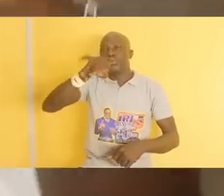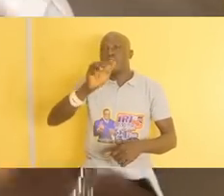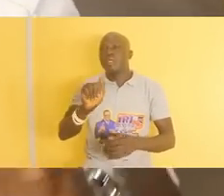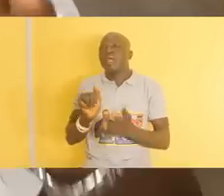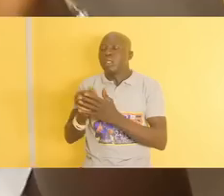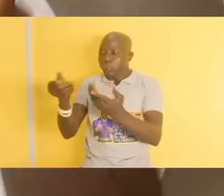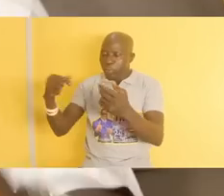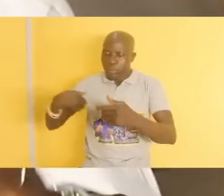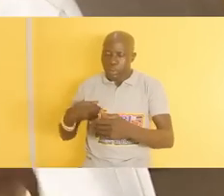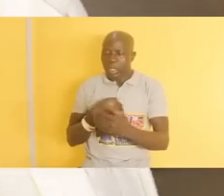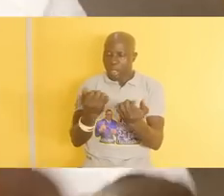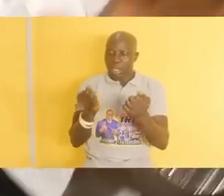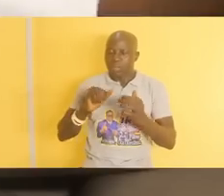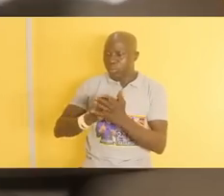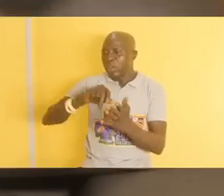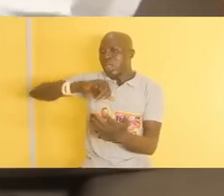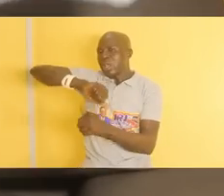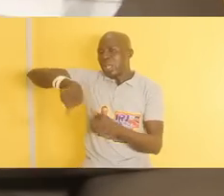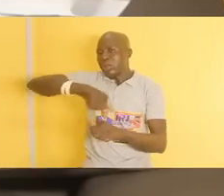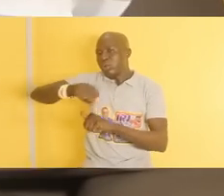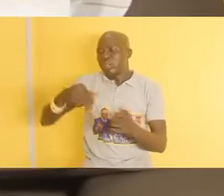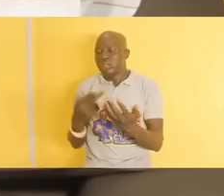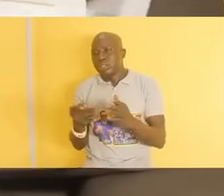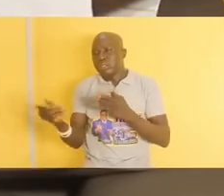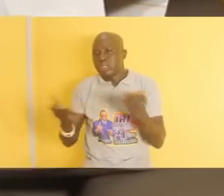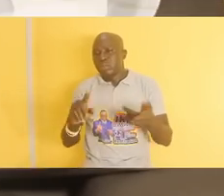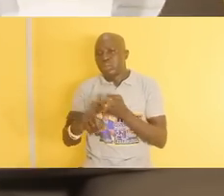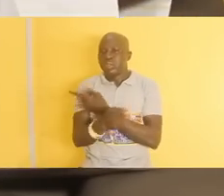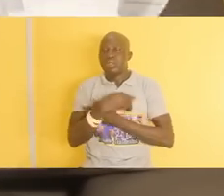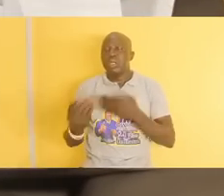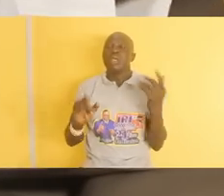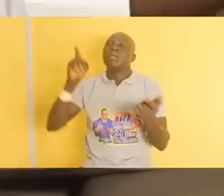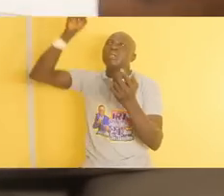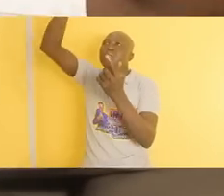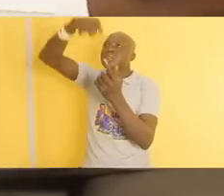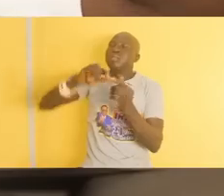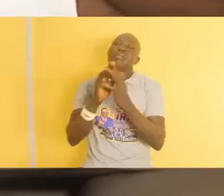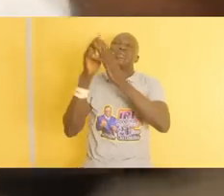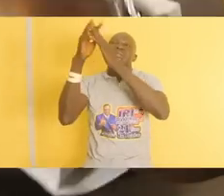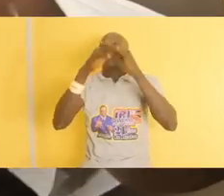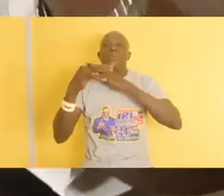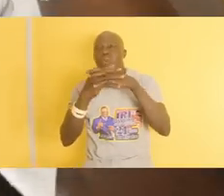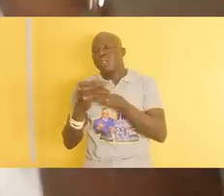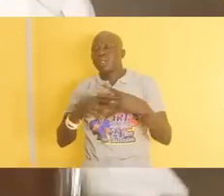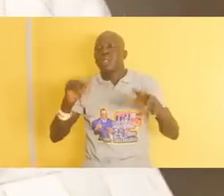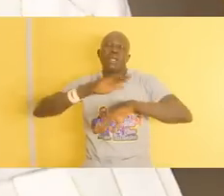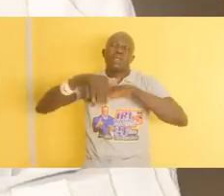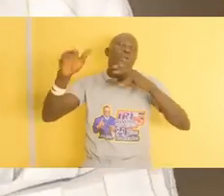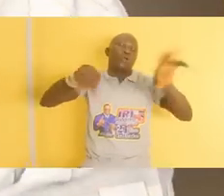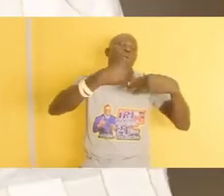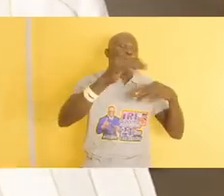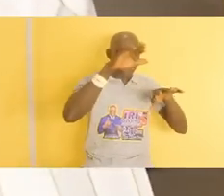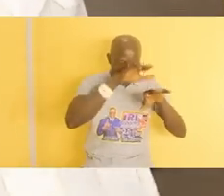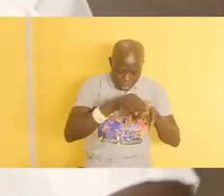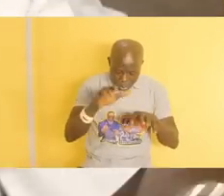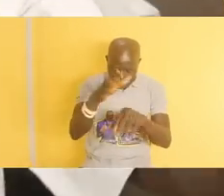Natimani anointing service. That's why we have anointing service. It's in London, long. To London. Ben, make sure. Make sure. Oh, no, theory. You go there. Oh, no, feed down.